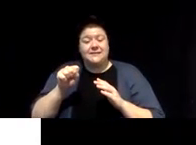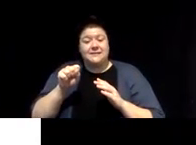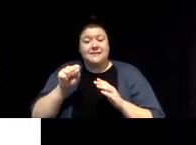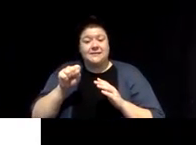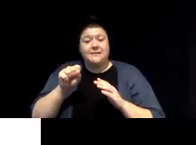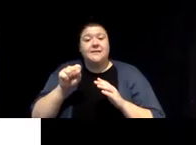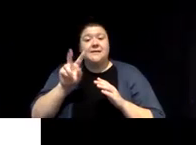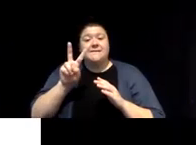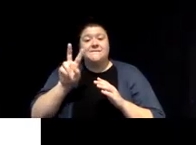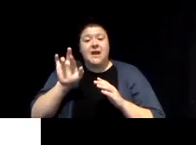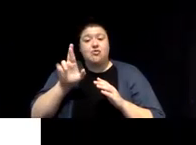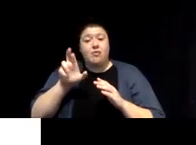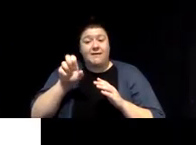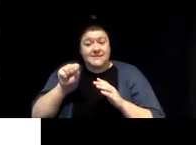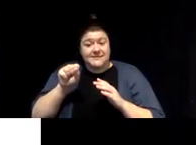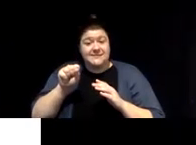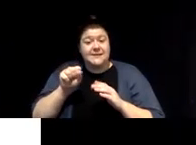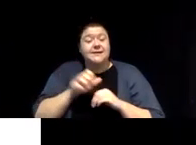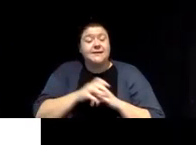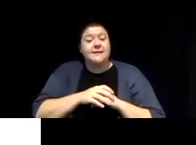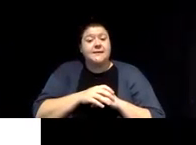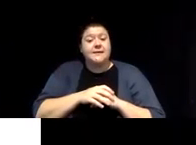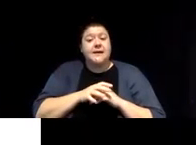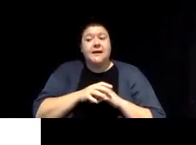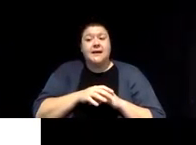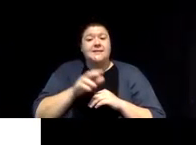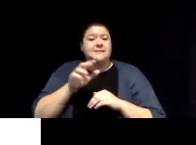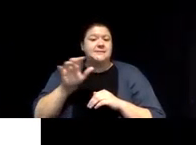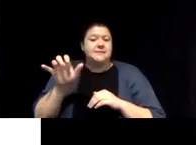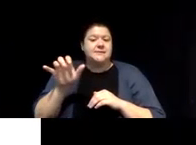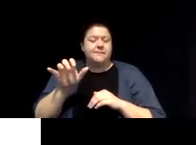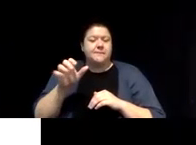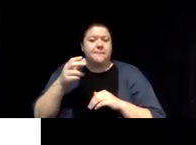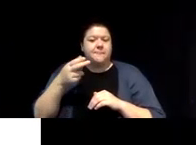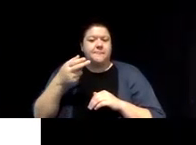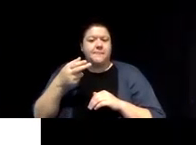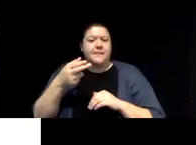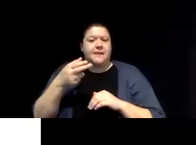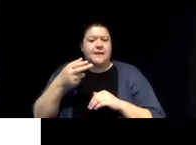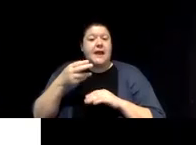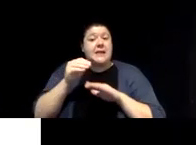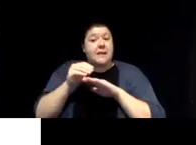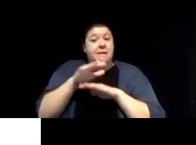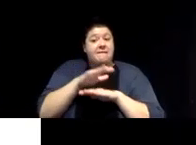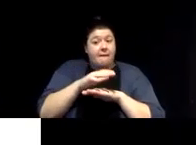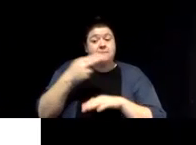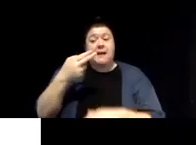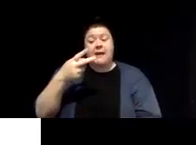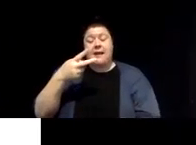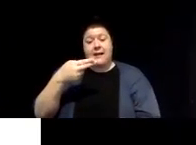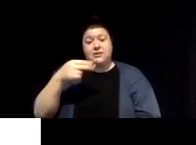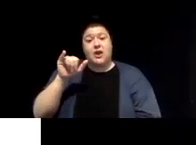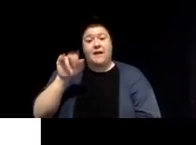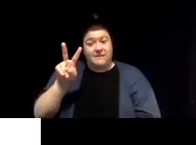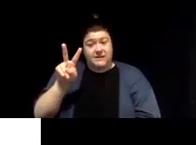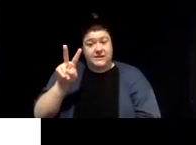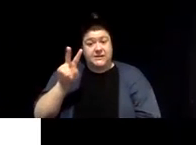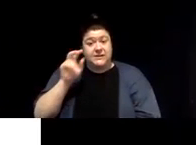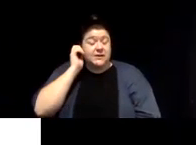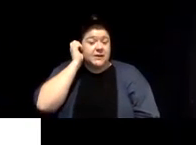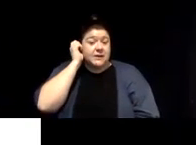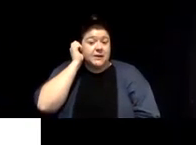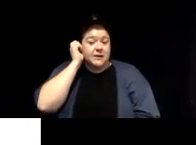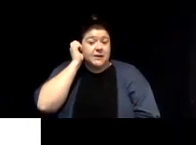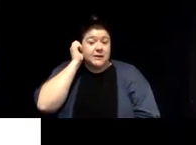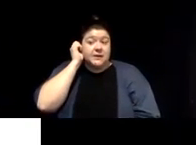simplex virus. It's a form of HIV, or it can be caused by HIV. and that can be